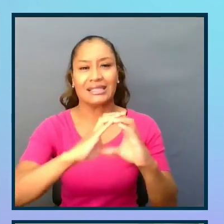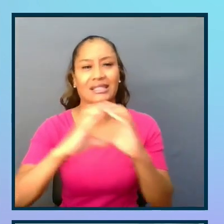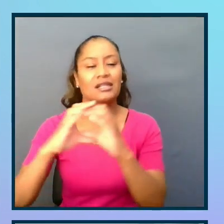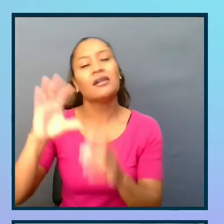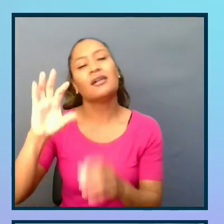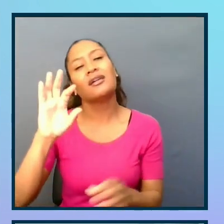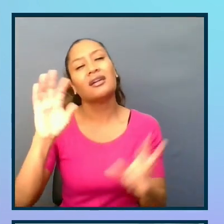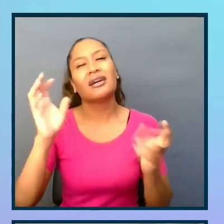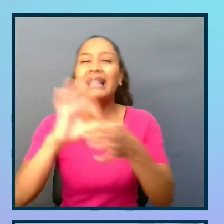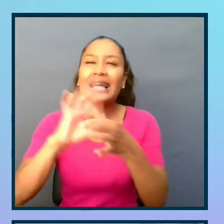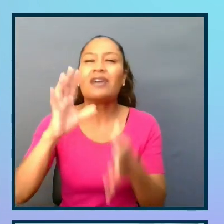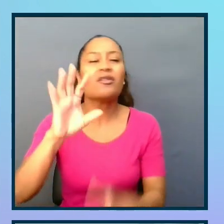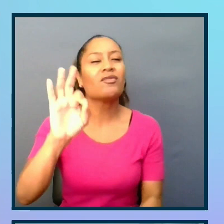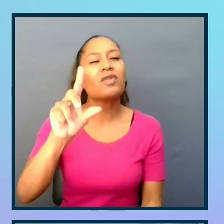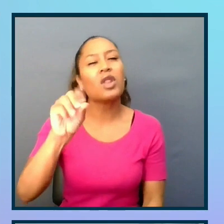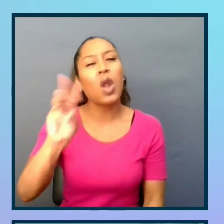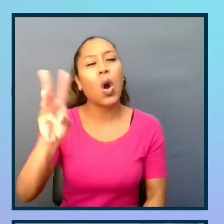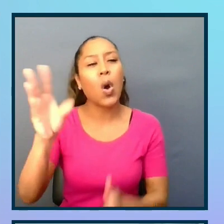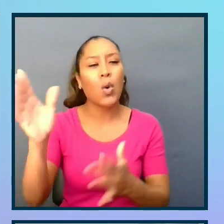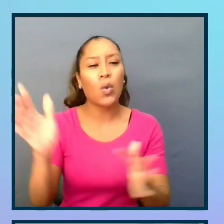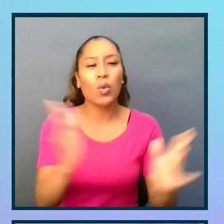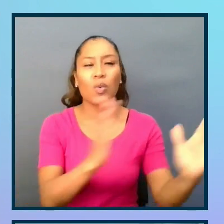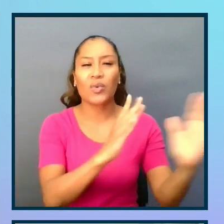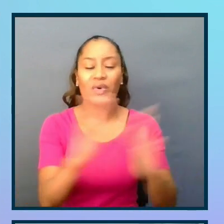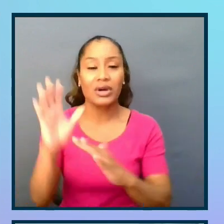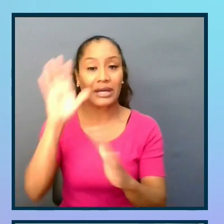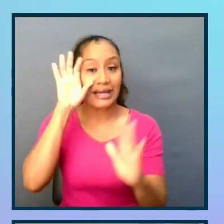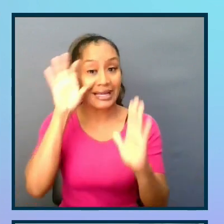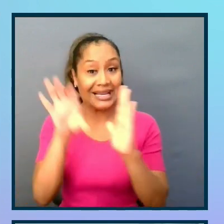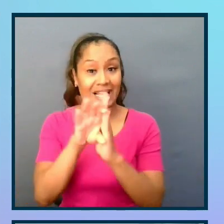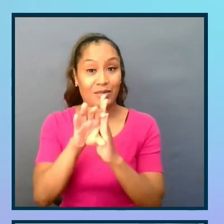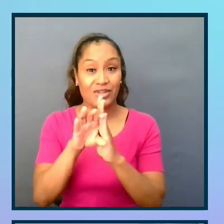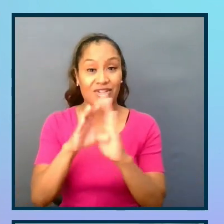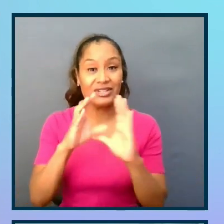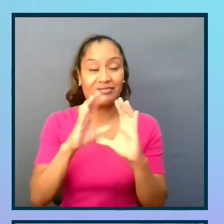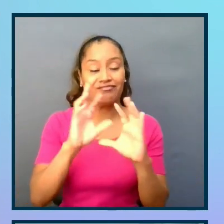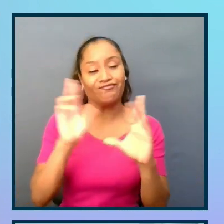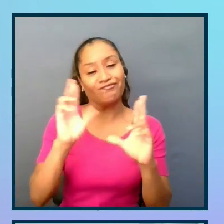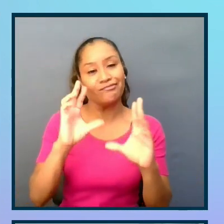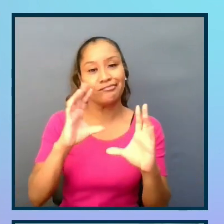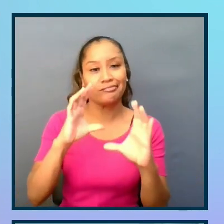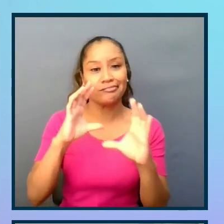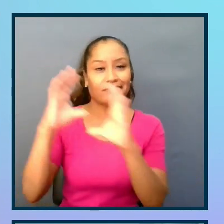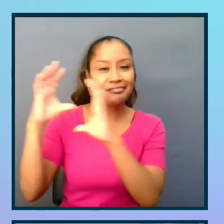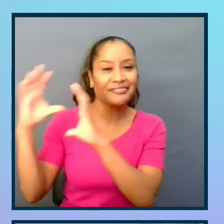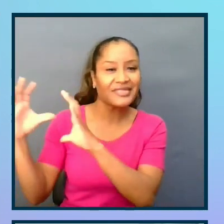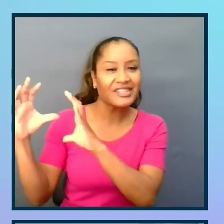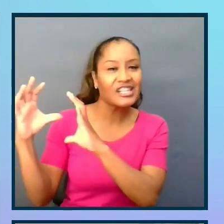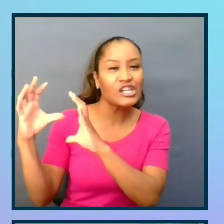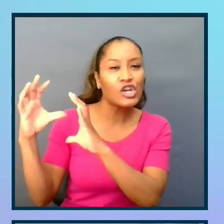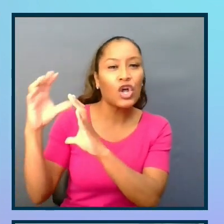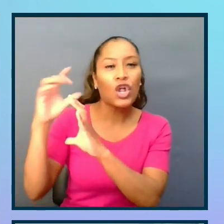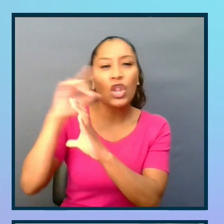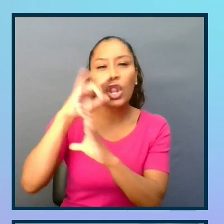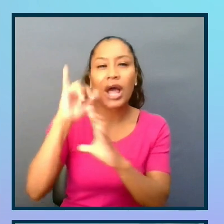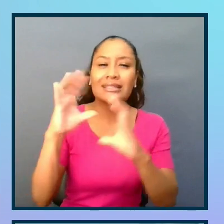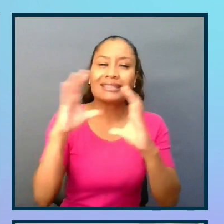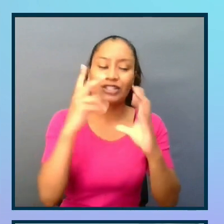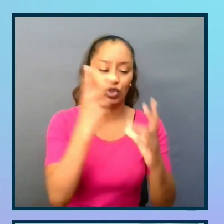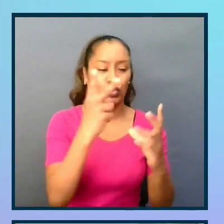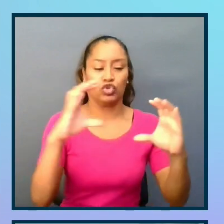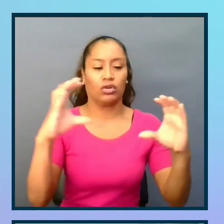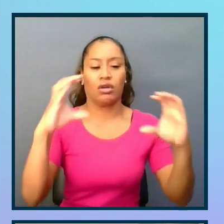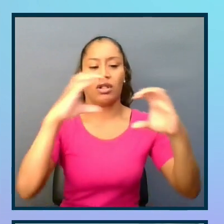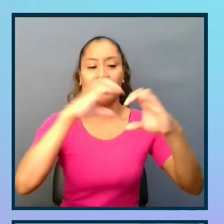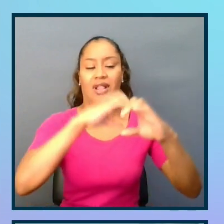it. We've got an image off to the side here, and it looks like there are 2 interlocking circles.